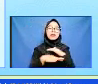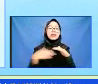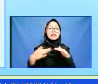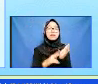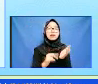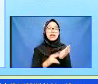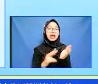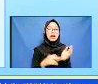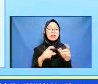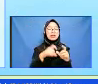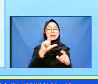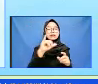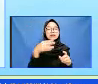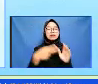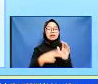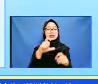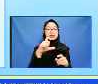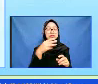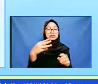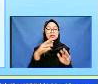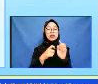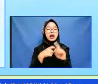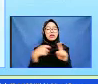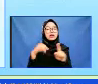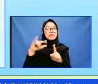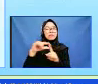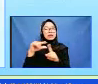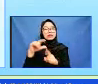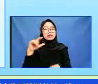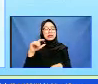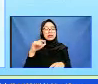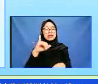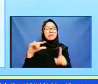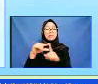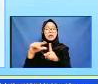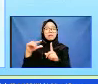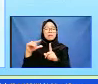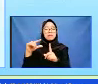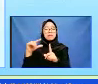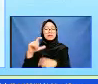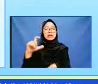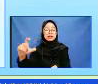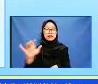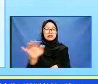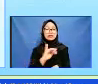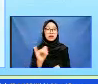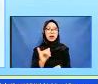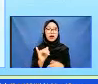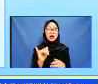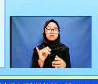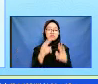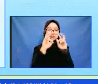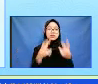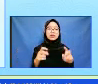by Intergovernmental of Science Policy Platform on Biodiversity and Ecosystem, we can see that traditional